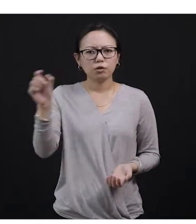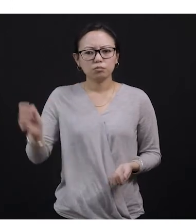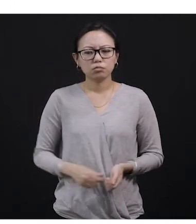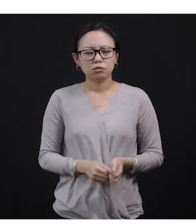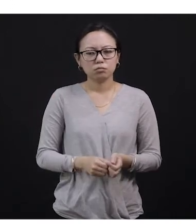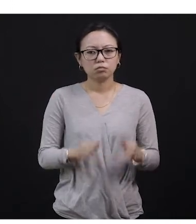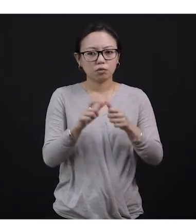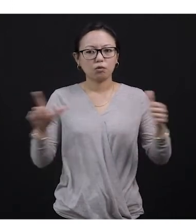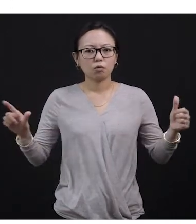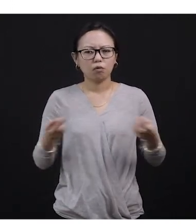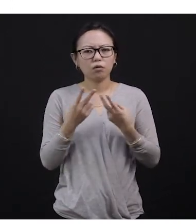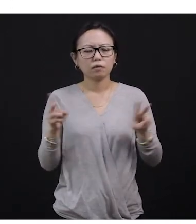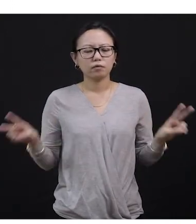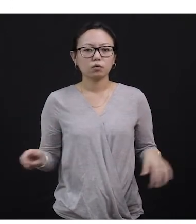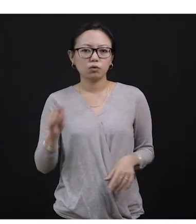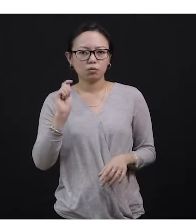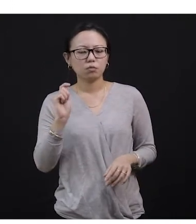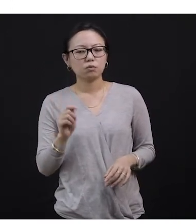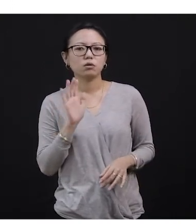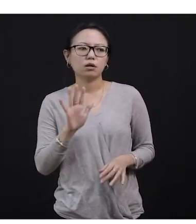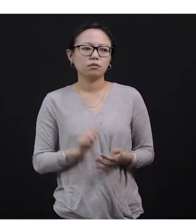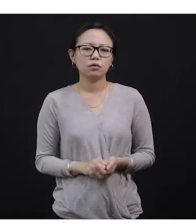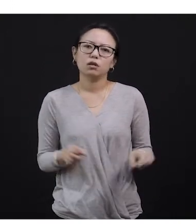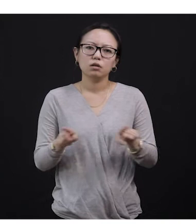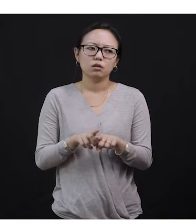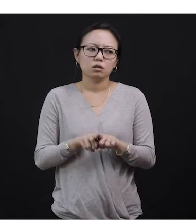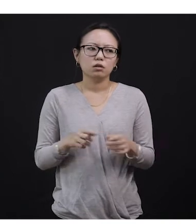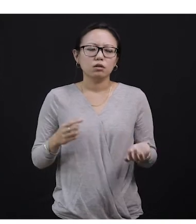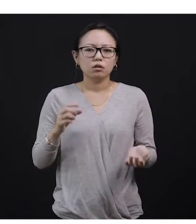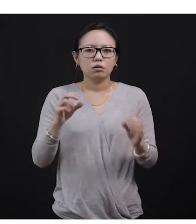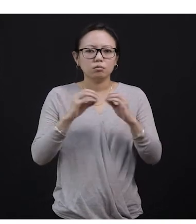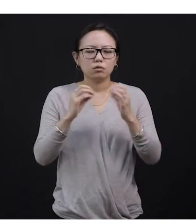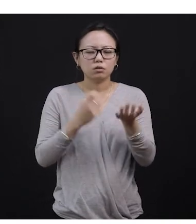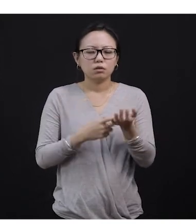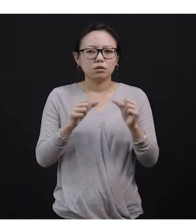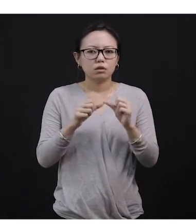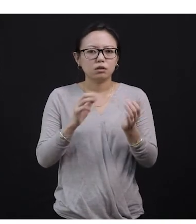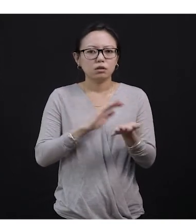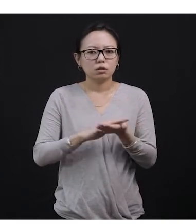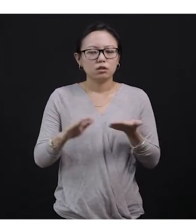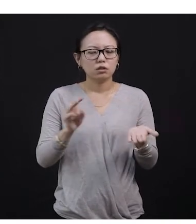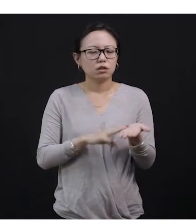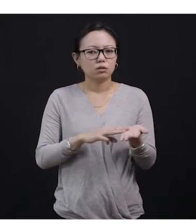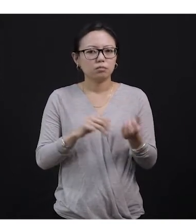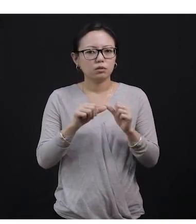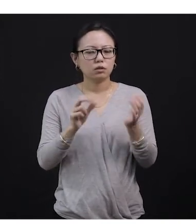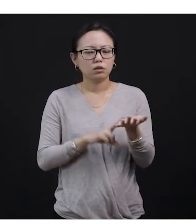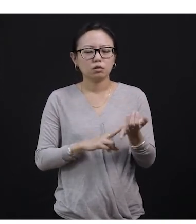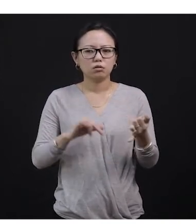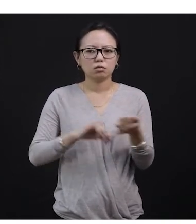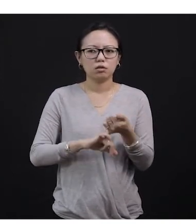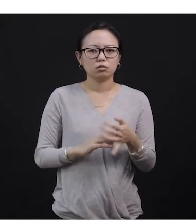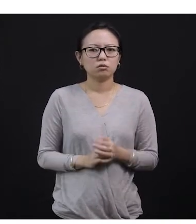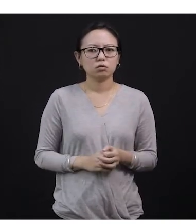an administration. Like, for example, the Brahmins, okay? These Brahmins, they were the highest caste in the society,